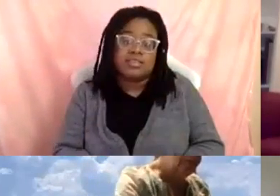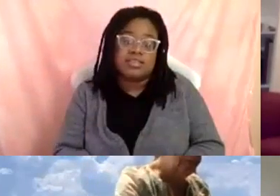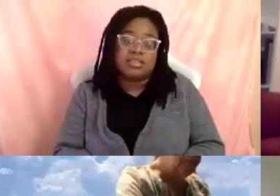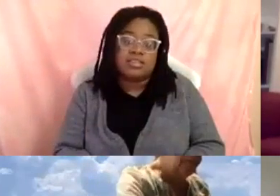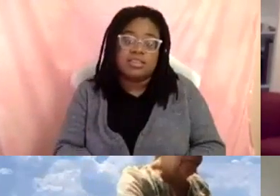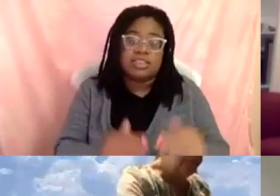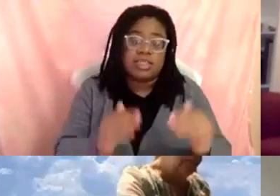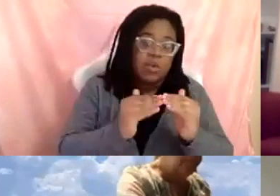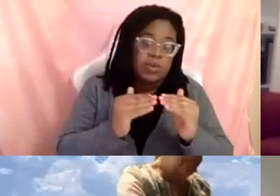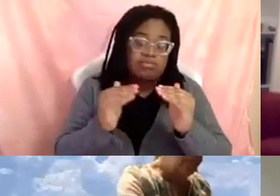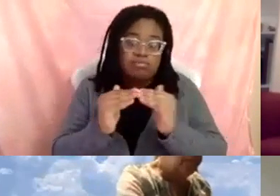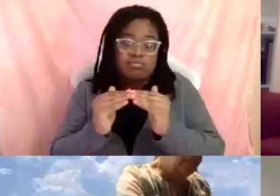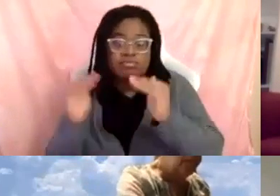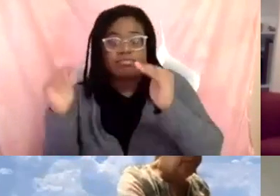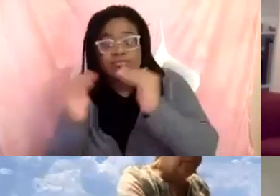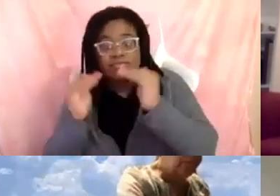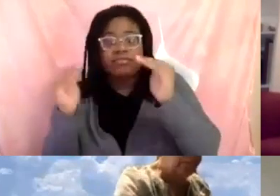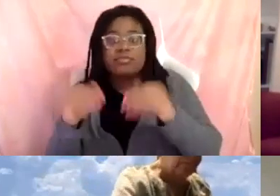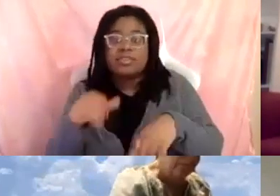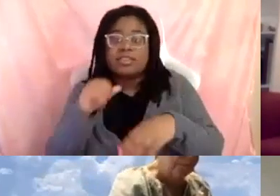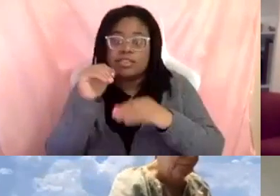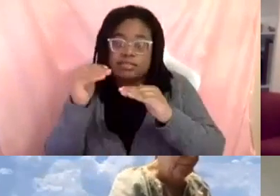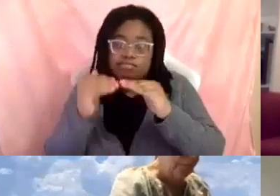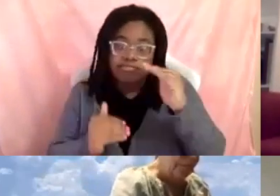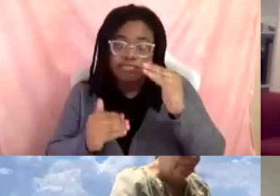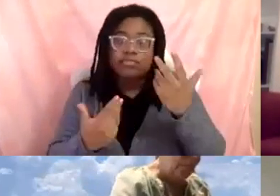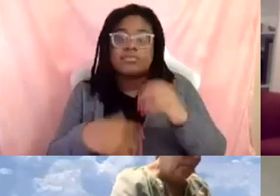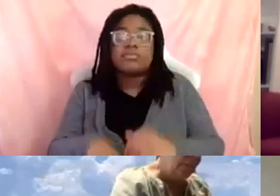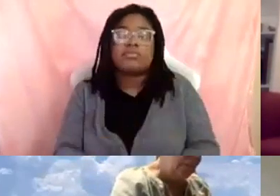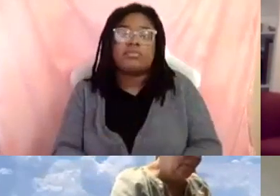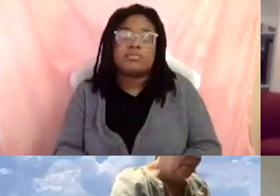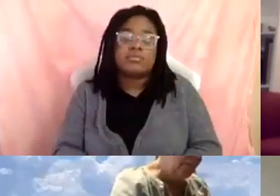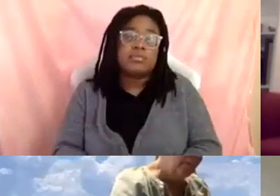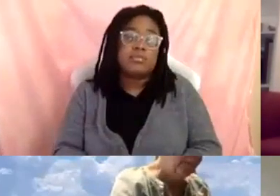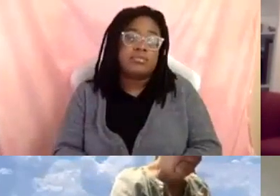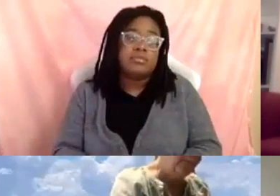equality, equity, inequality, and justice.